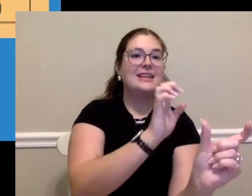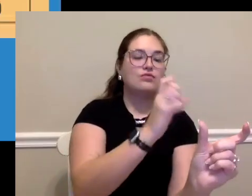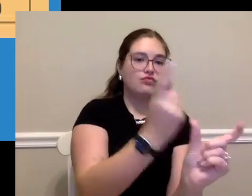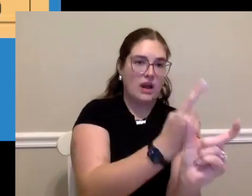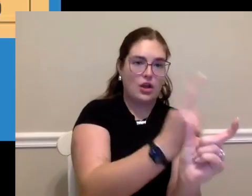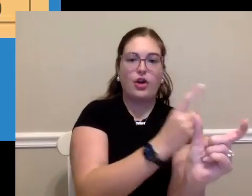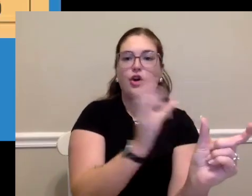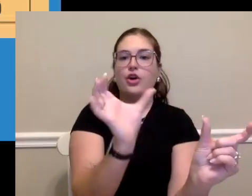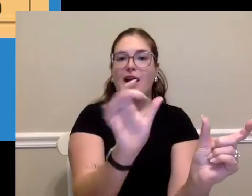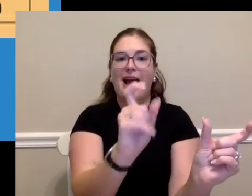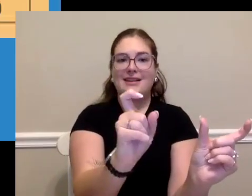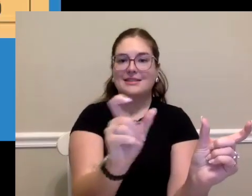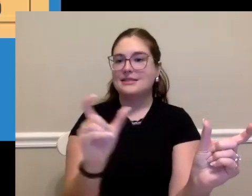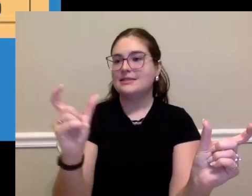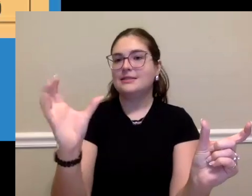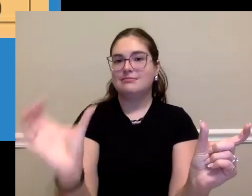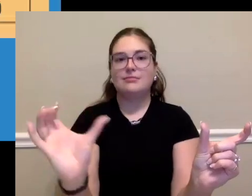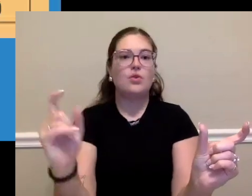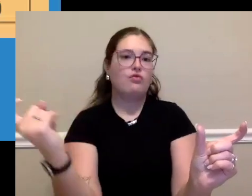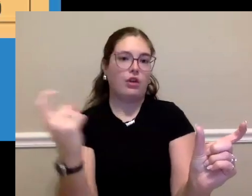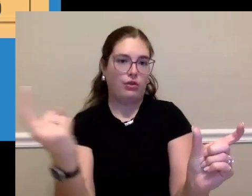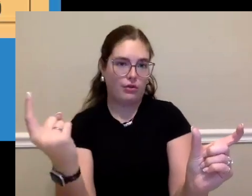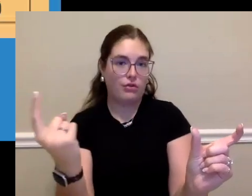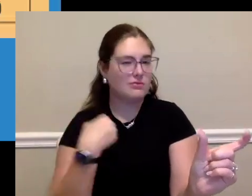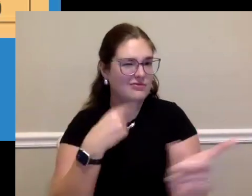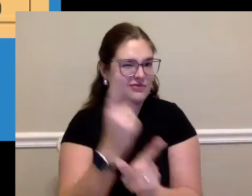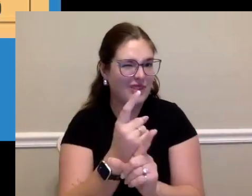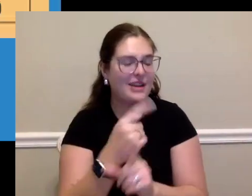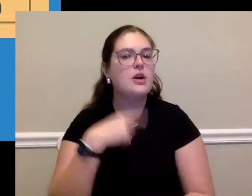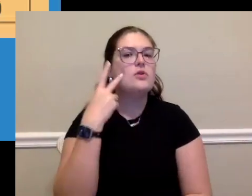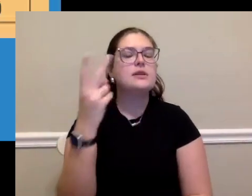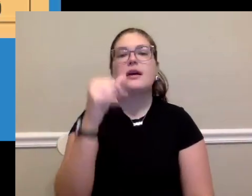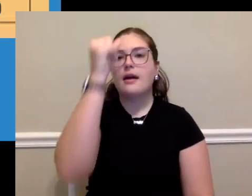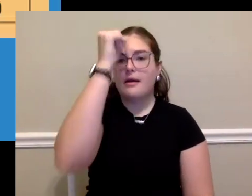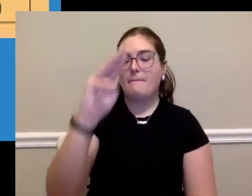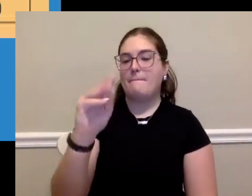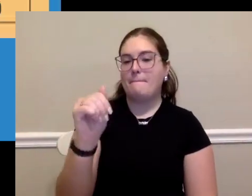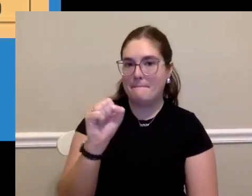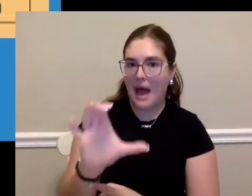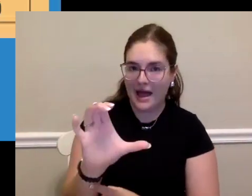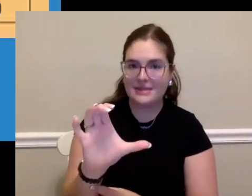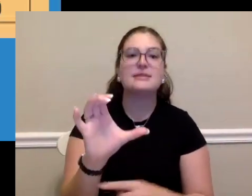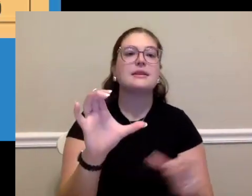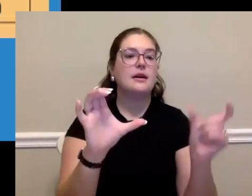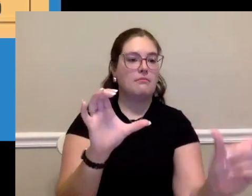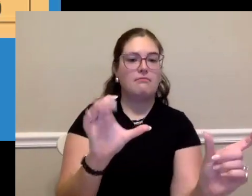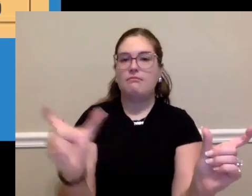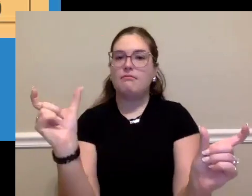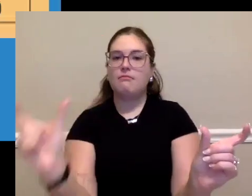So again, a mix of concordance, right? With masculine, masculine, and then the gender